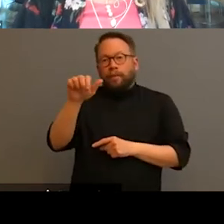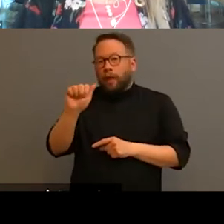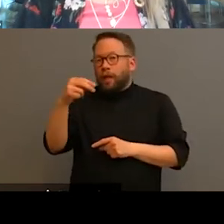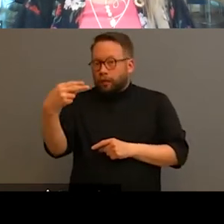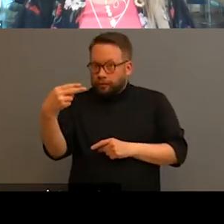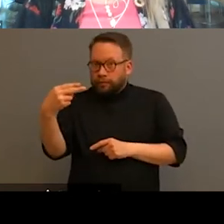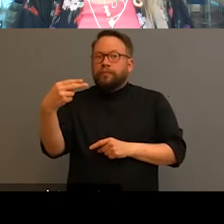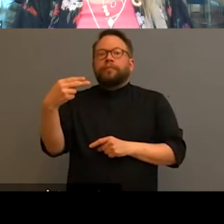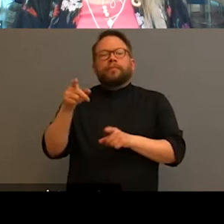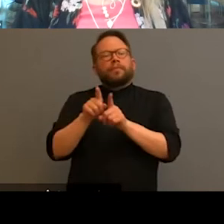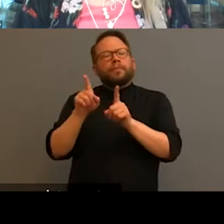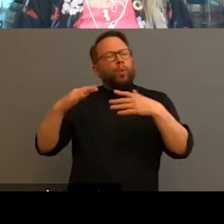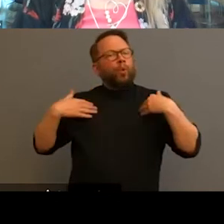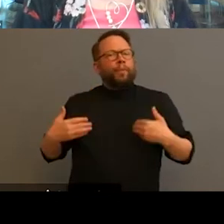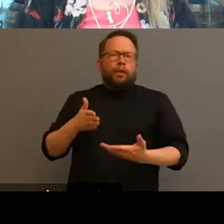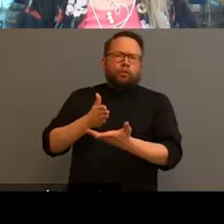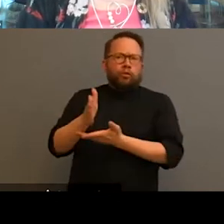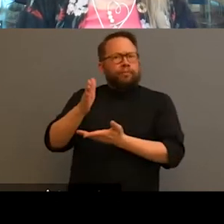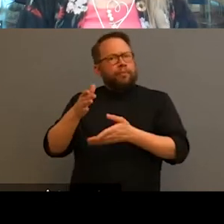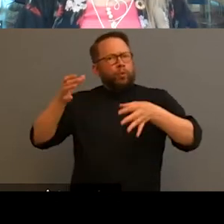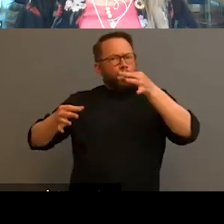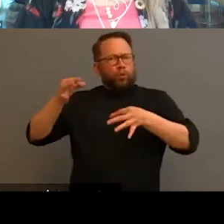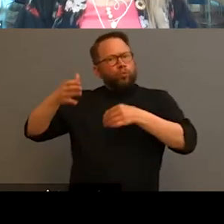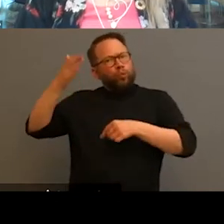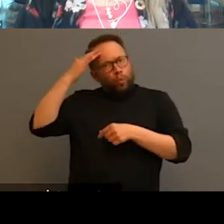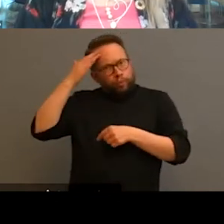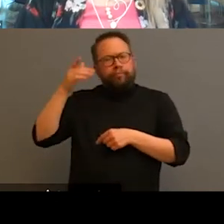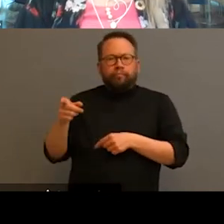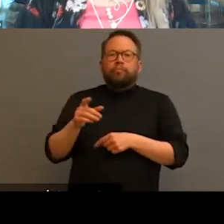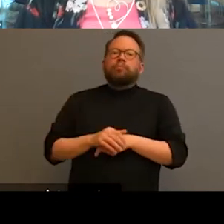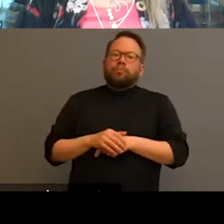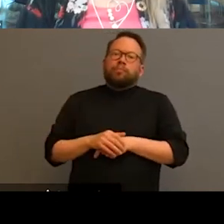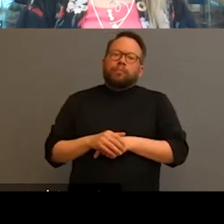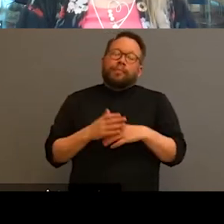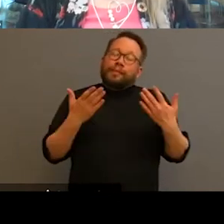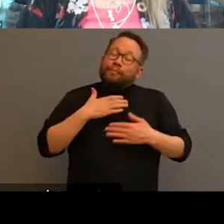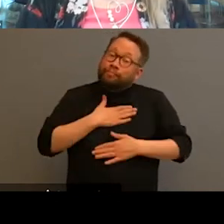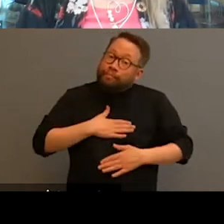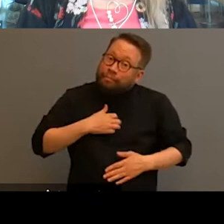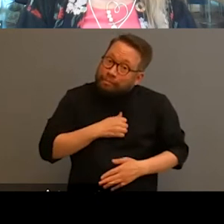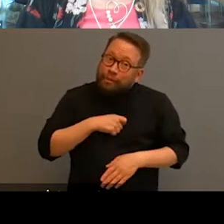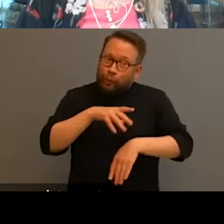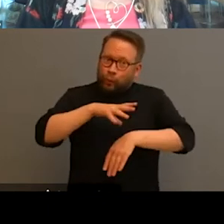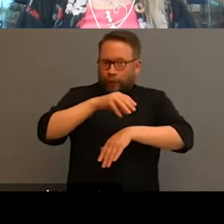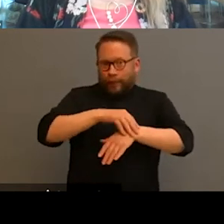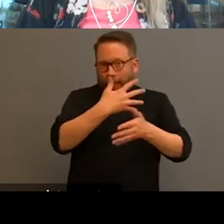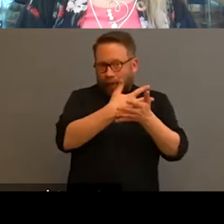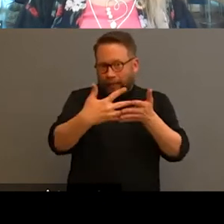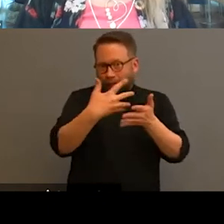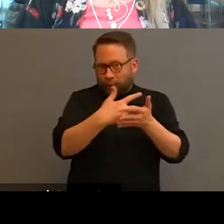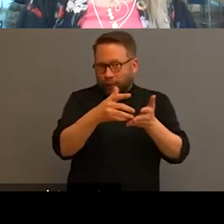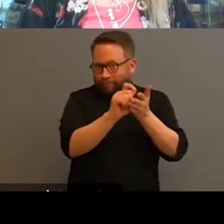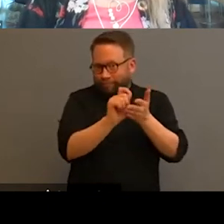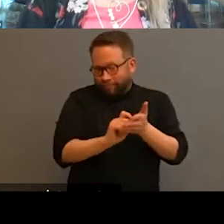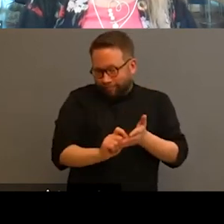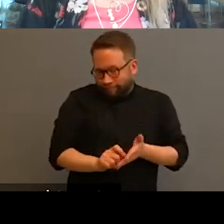are only available in Swedish though, but in accessible formats, of course, like Braille,